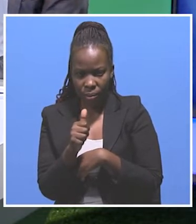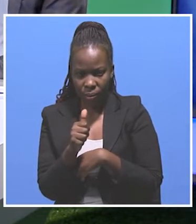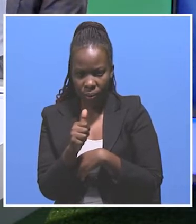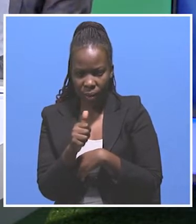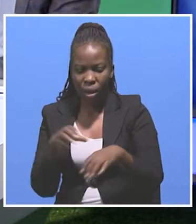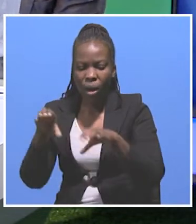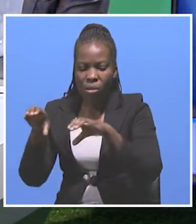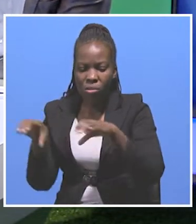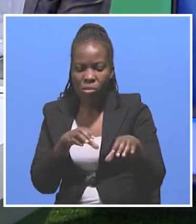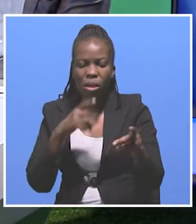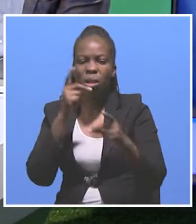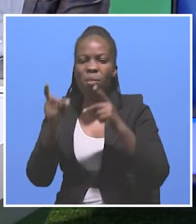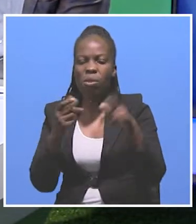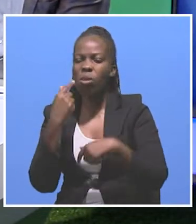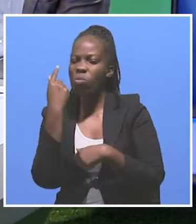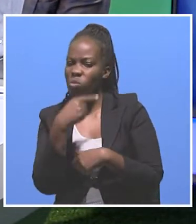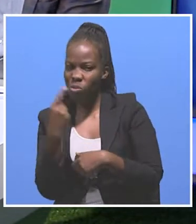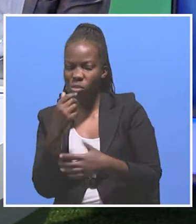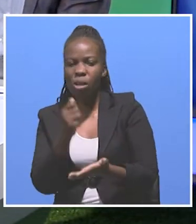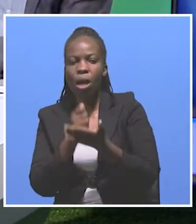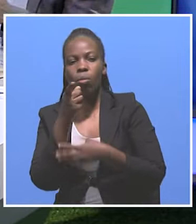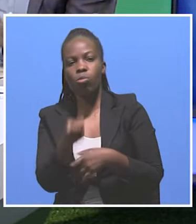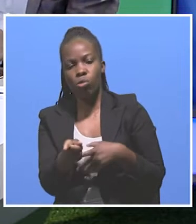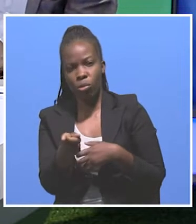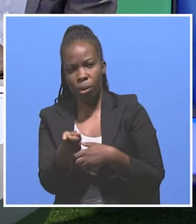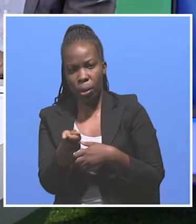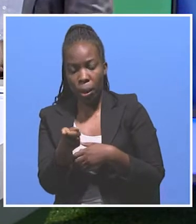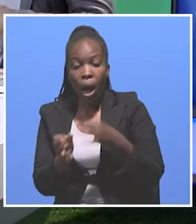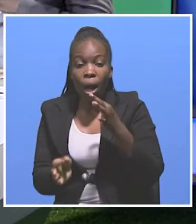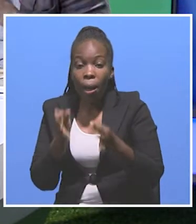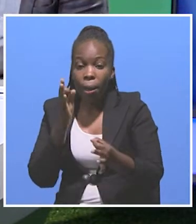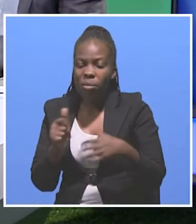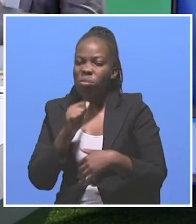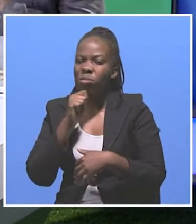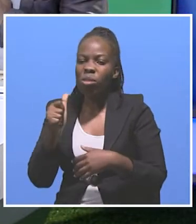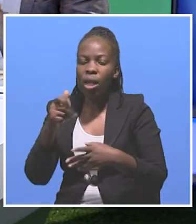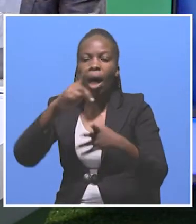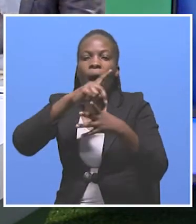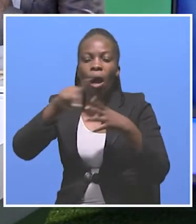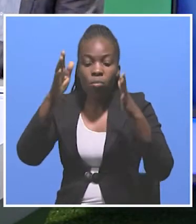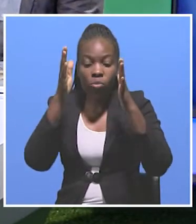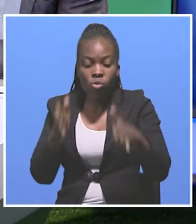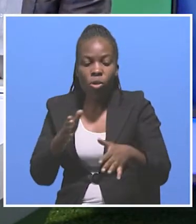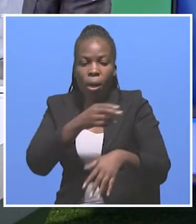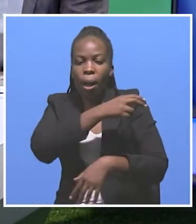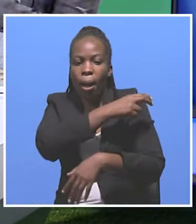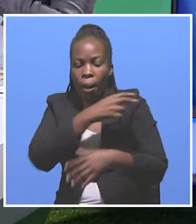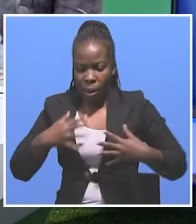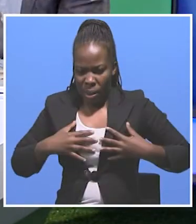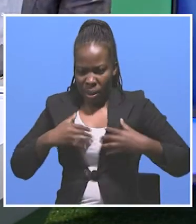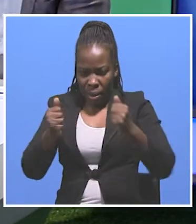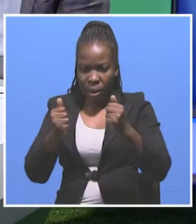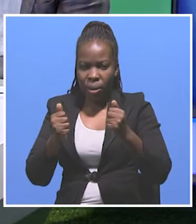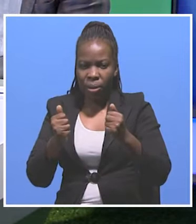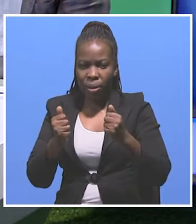conducting that procedure to help you. Okay? If it is not a trained health personnel, it is